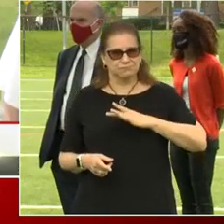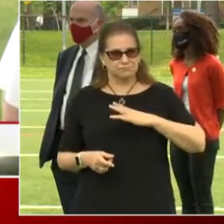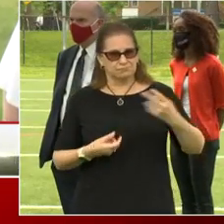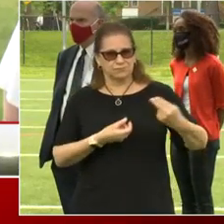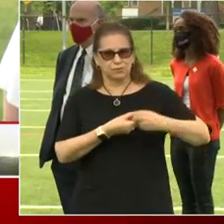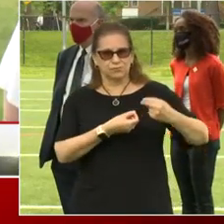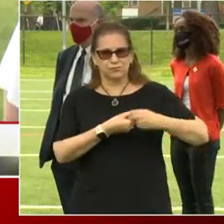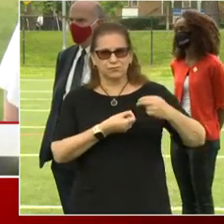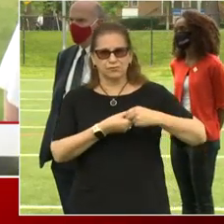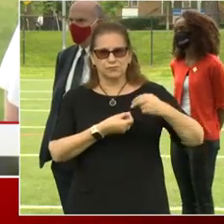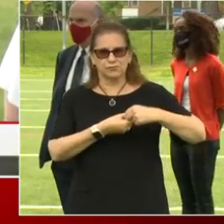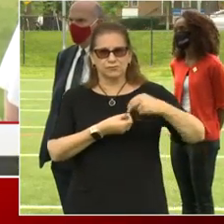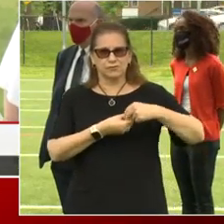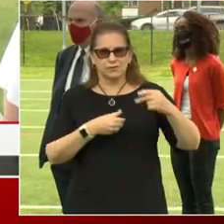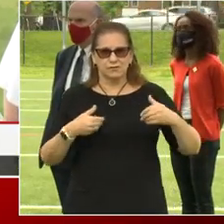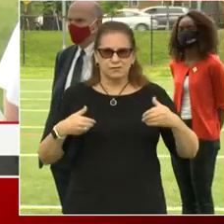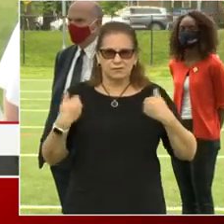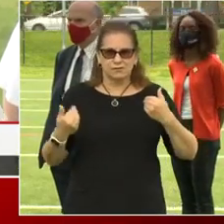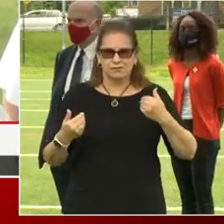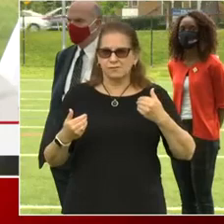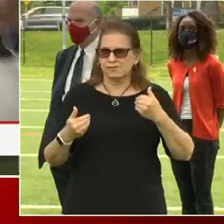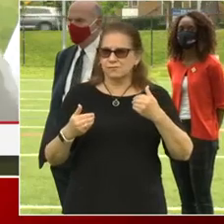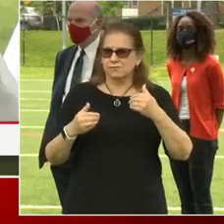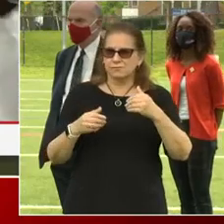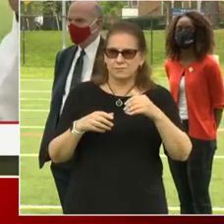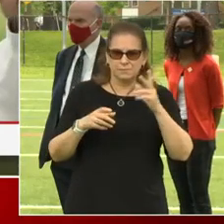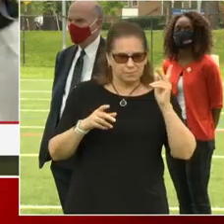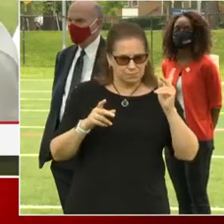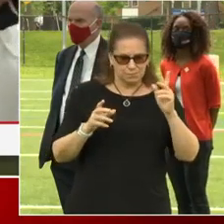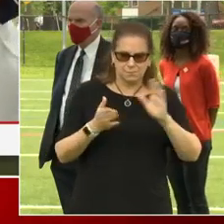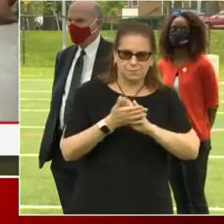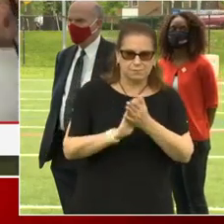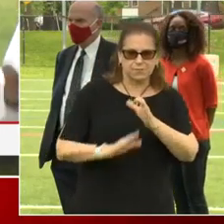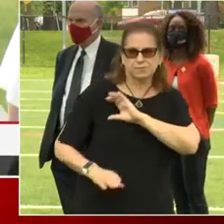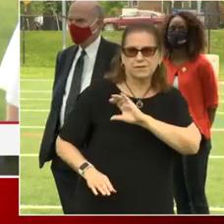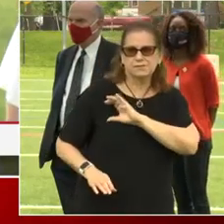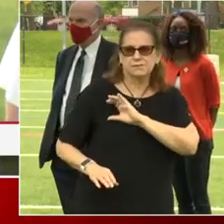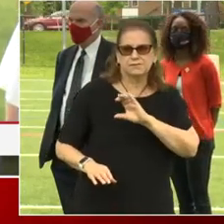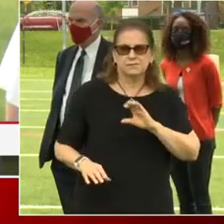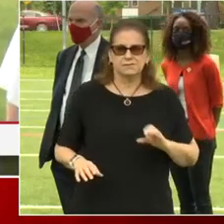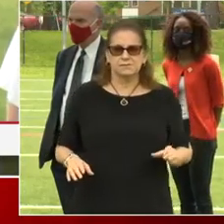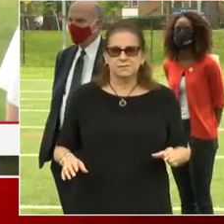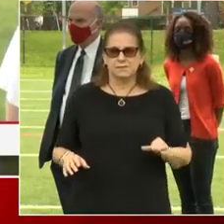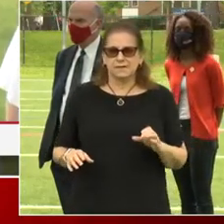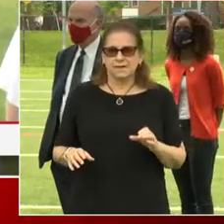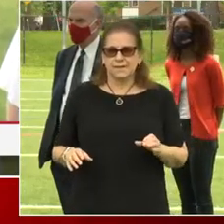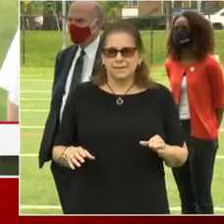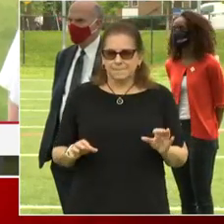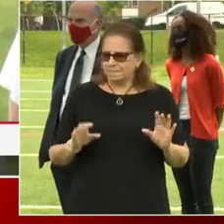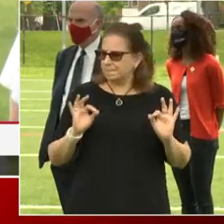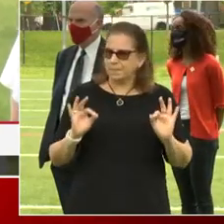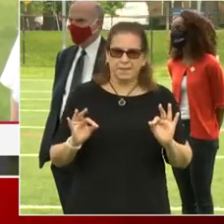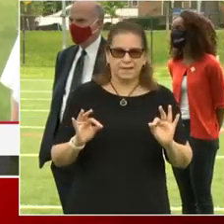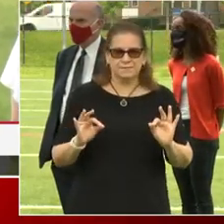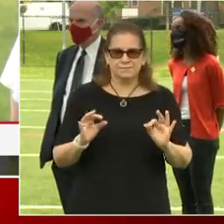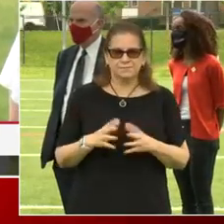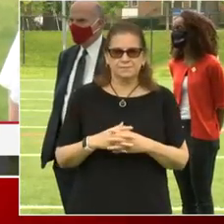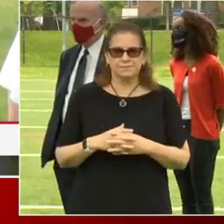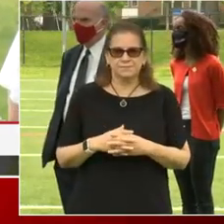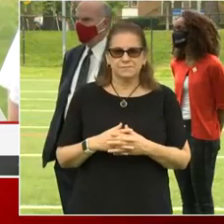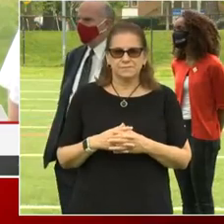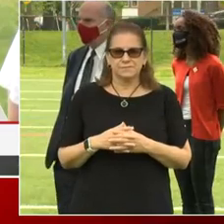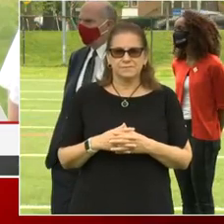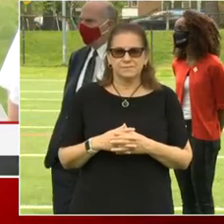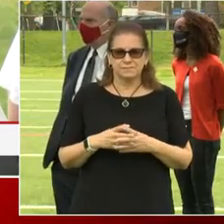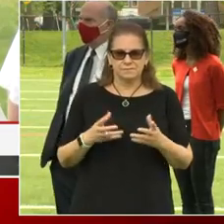lot of them out here today. They'll continue to engage communities right where they are at the various events that we'll be having around